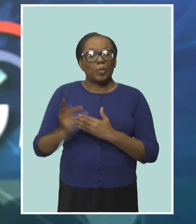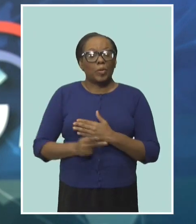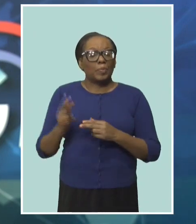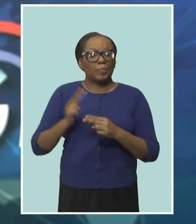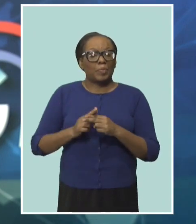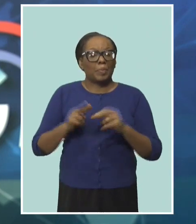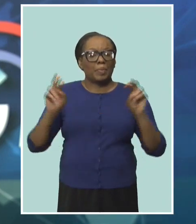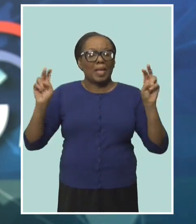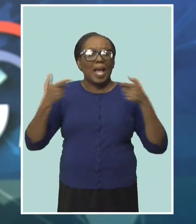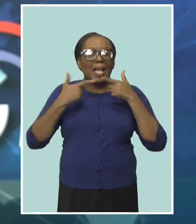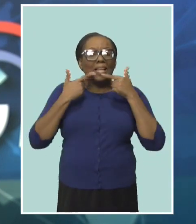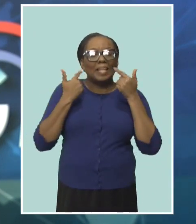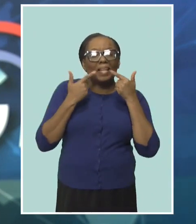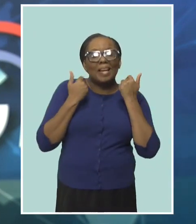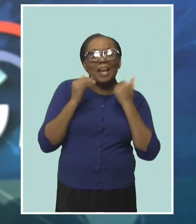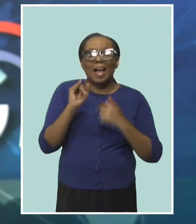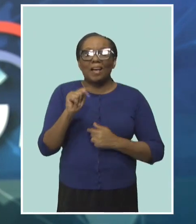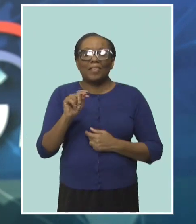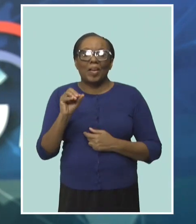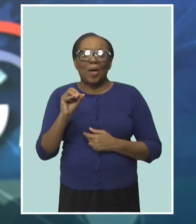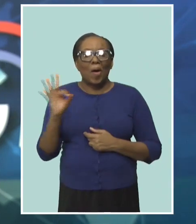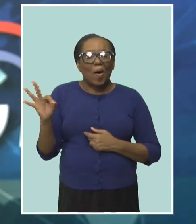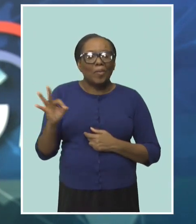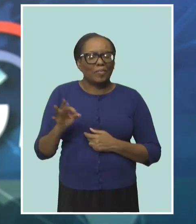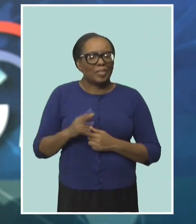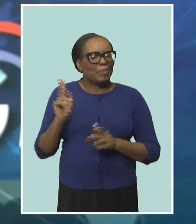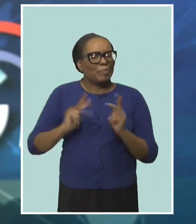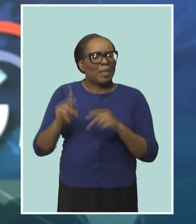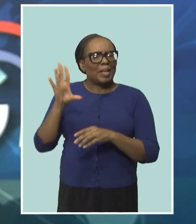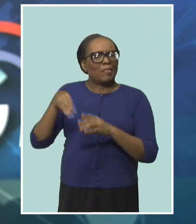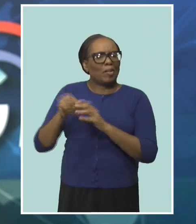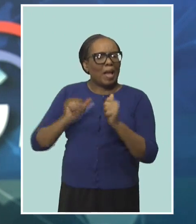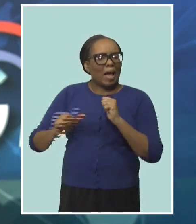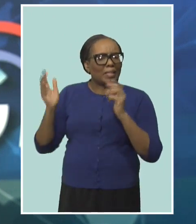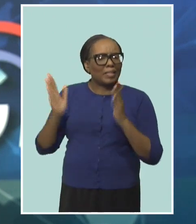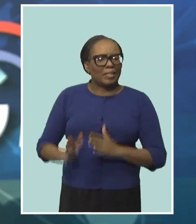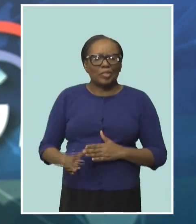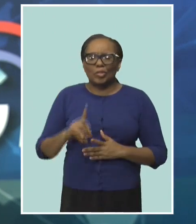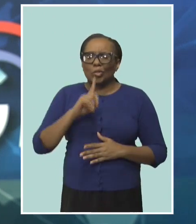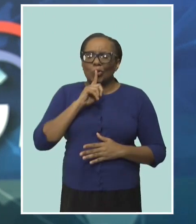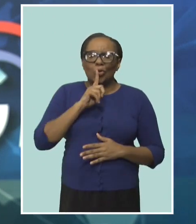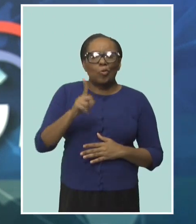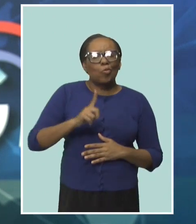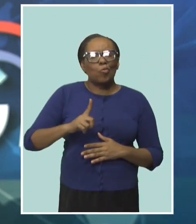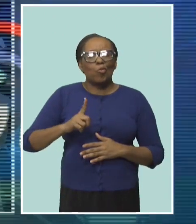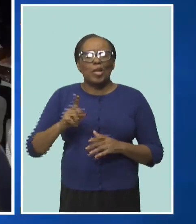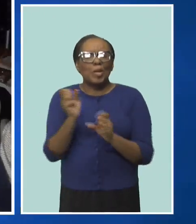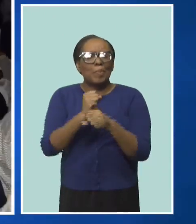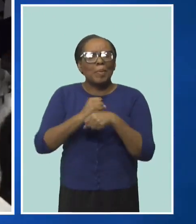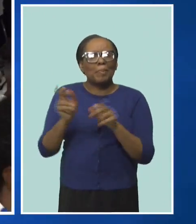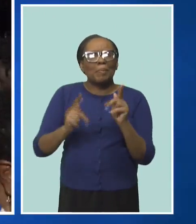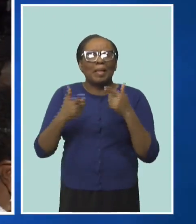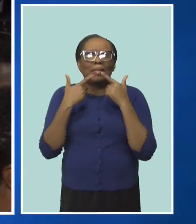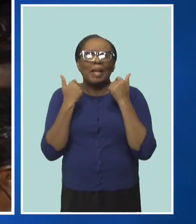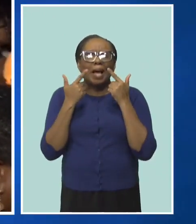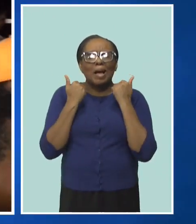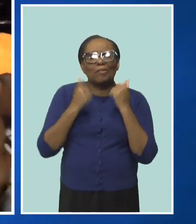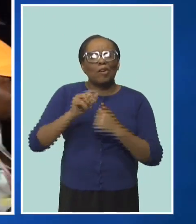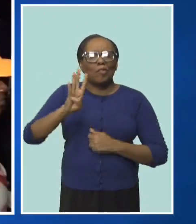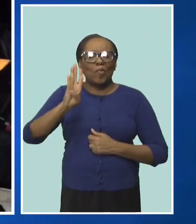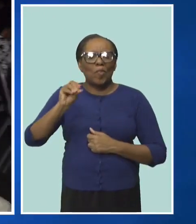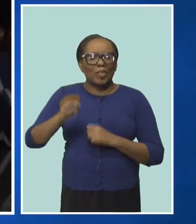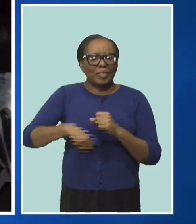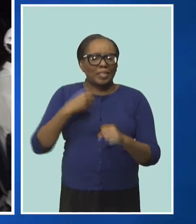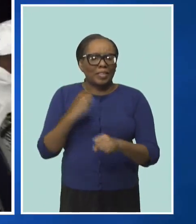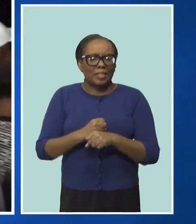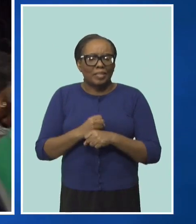Laugh It Off has been bringing a bellyful of laughs to the Barbadian public for 40 years. Executive producer Innis says they have